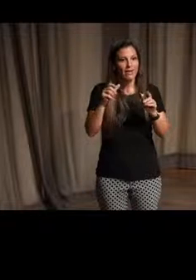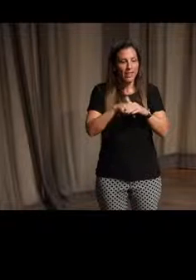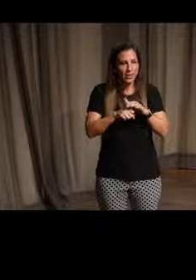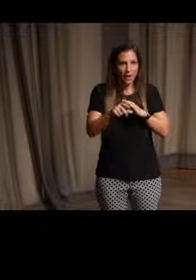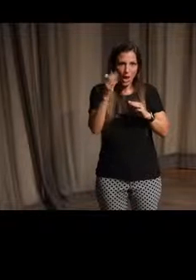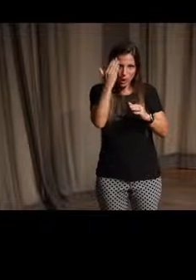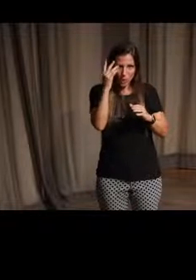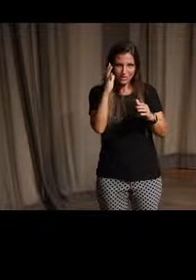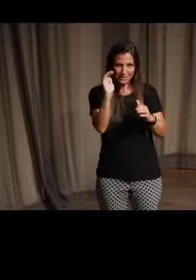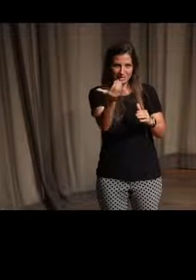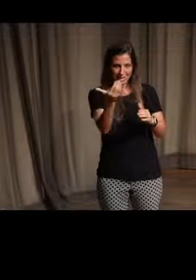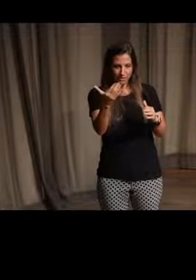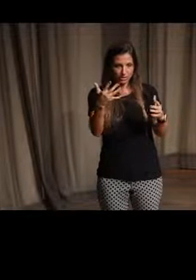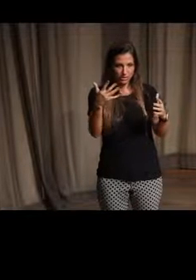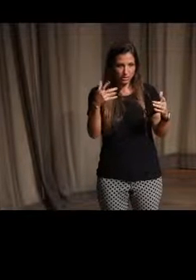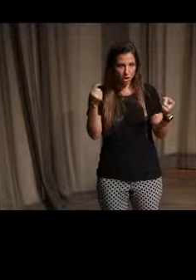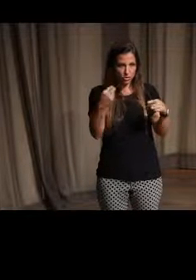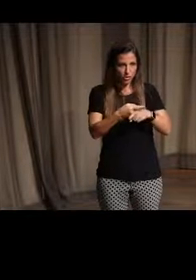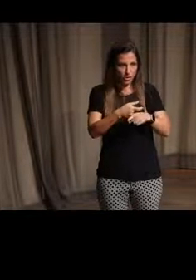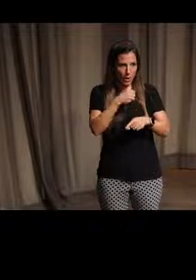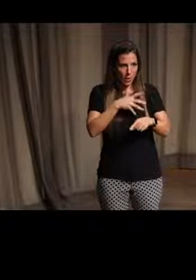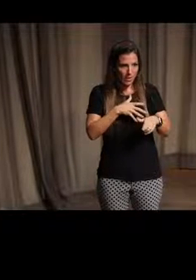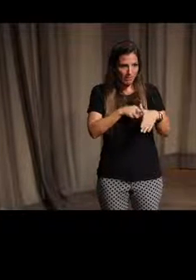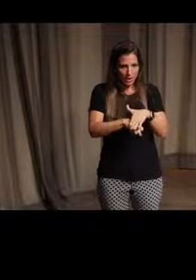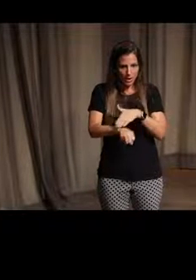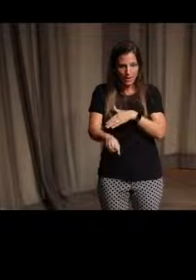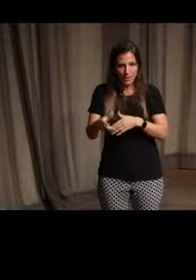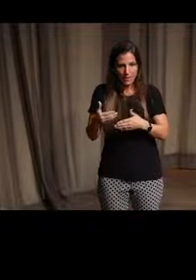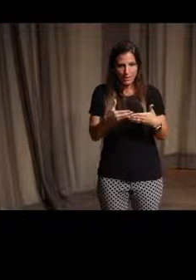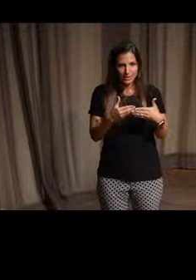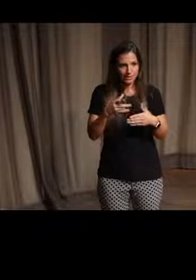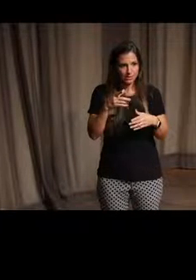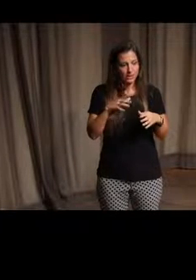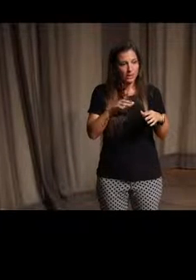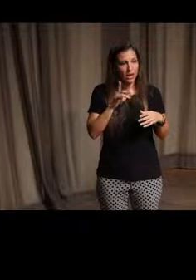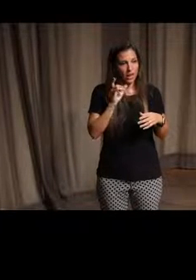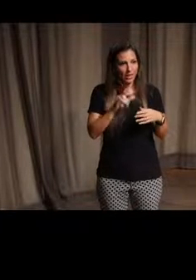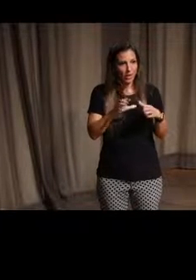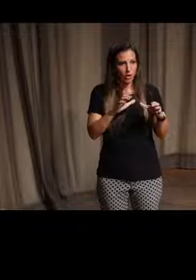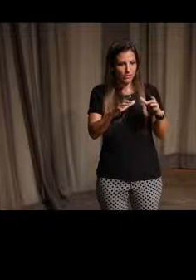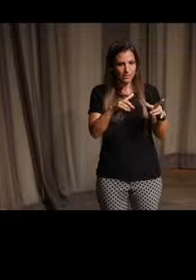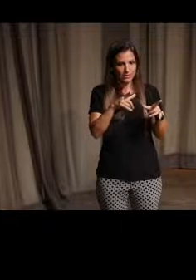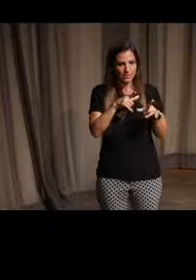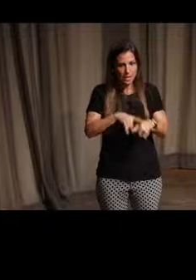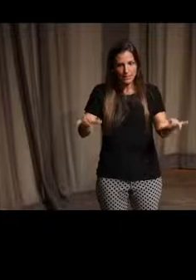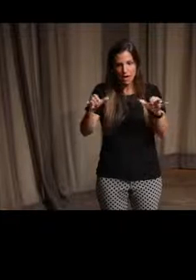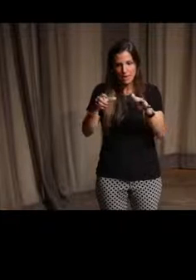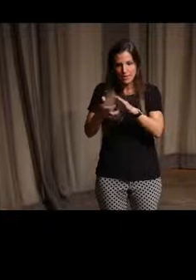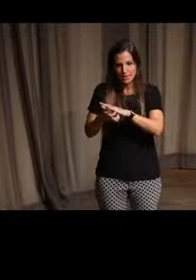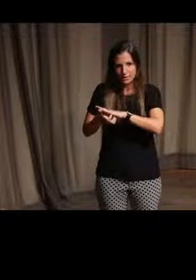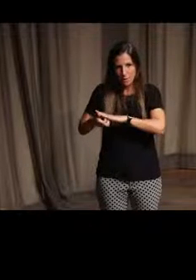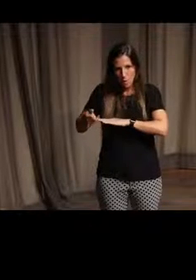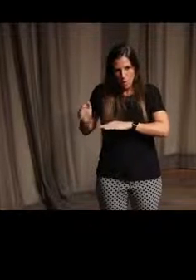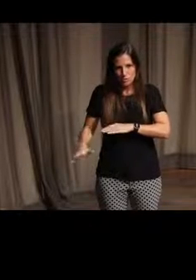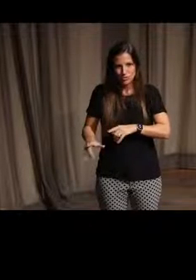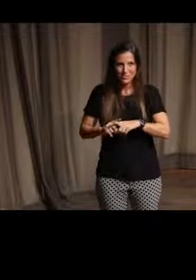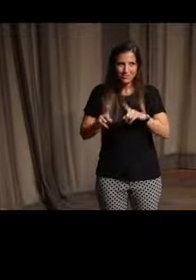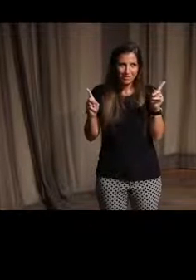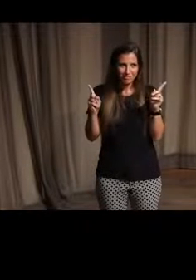contradictory to talk about women having babies in the same conversation as abortion rights. But